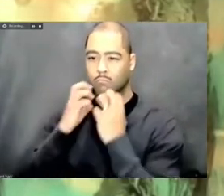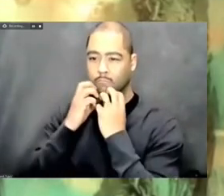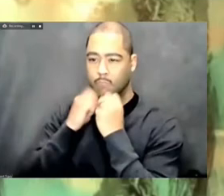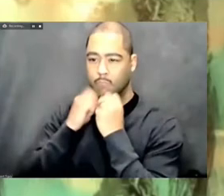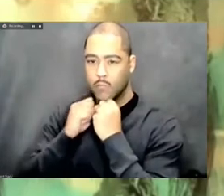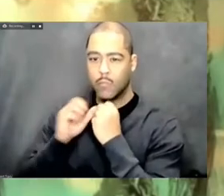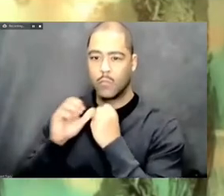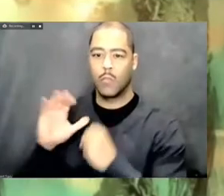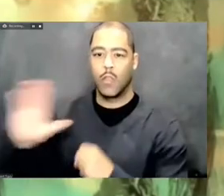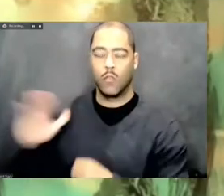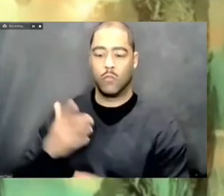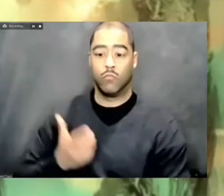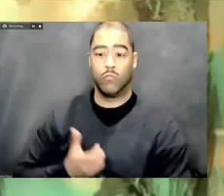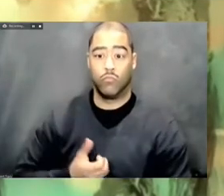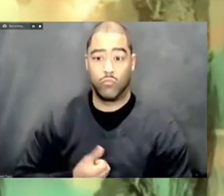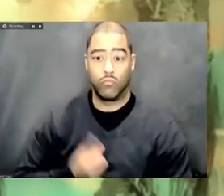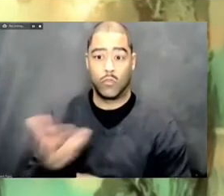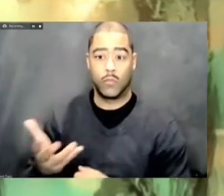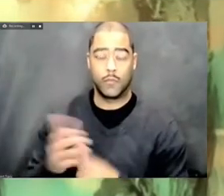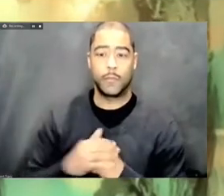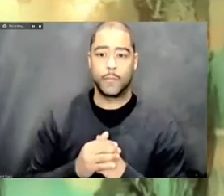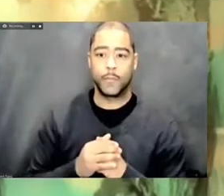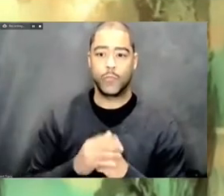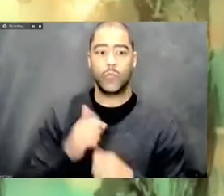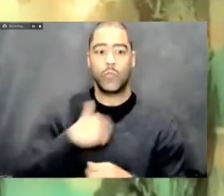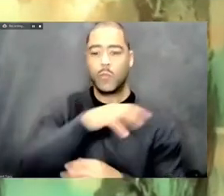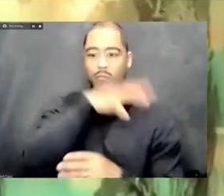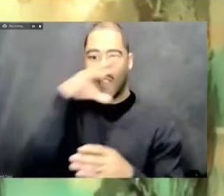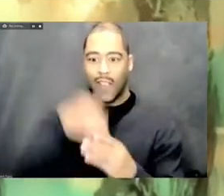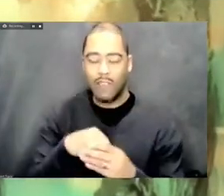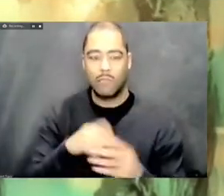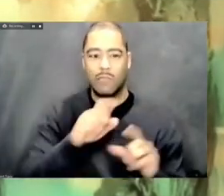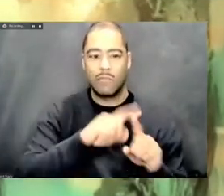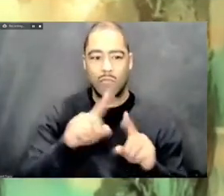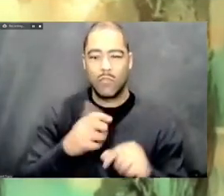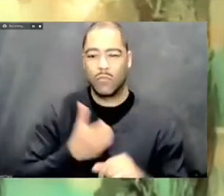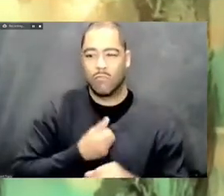County through our engagement with the arts today.